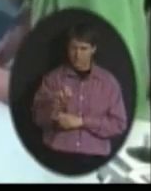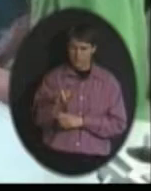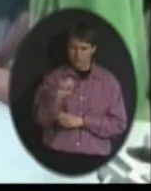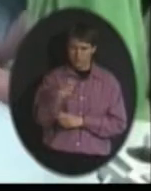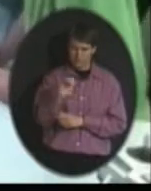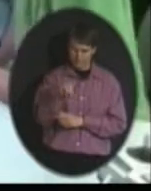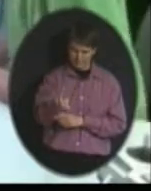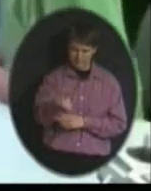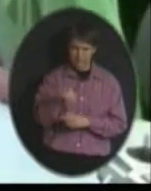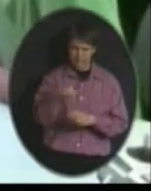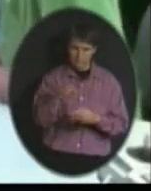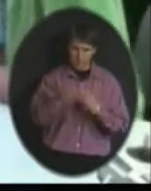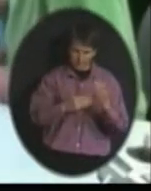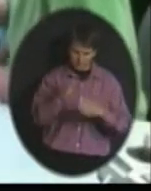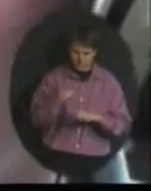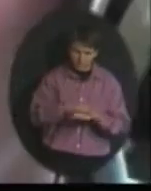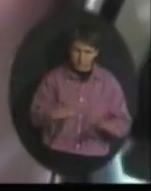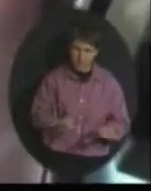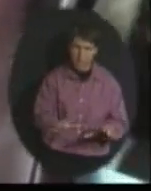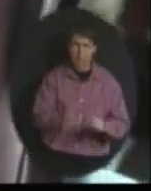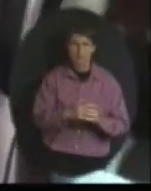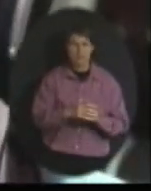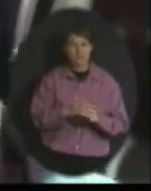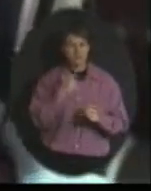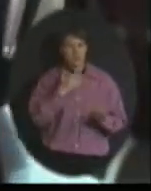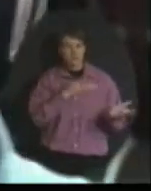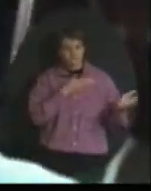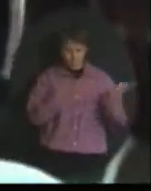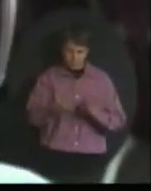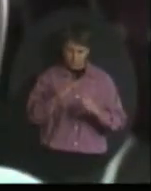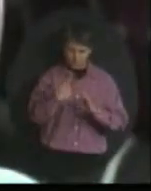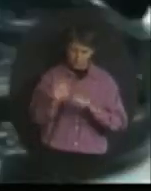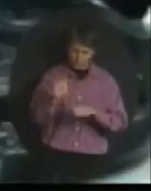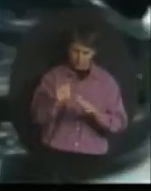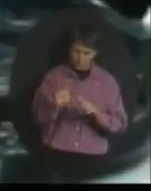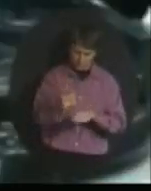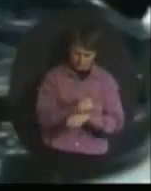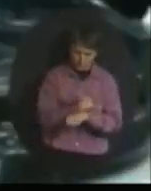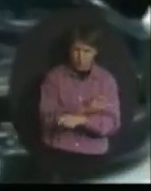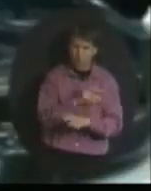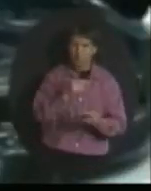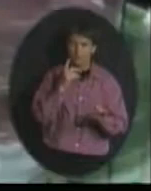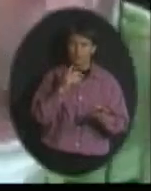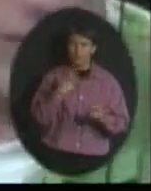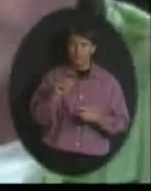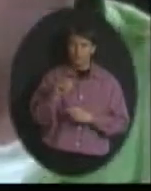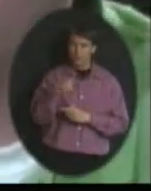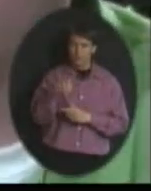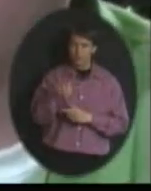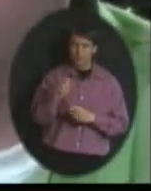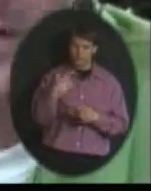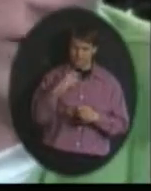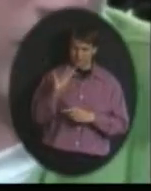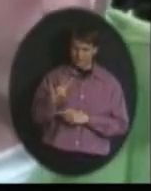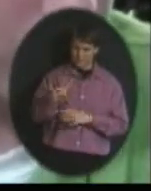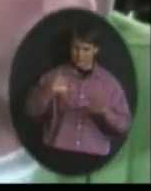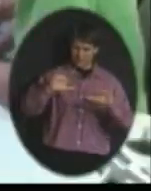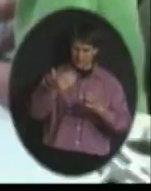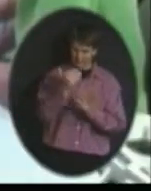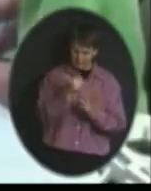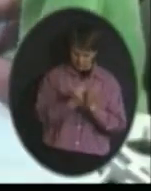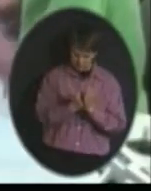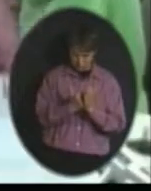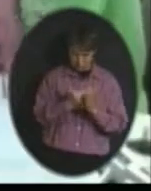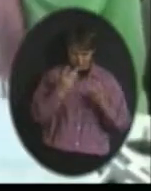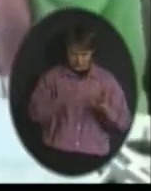with a multimedia curriculum delivered on the module's networked computer. Module curriculum is completed in 7 class sessions, after